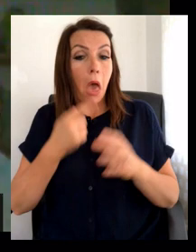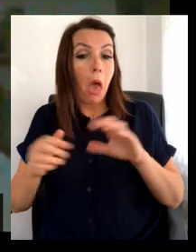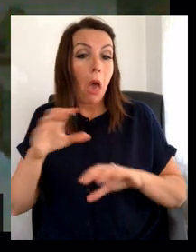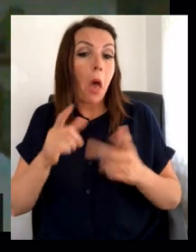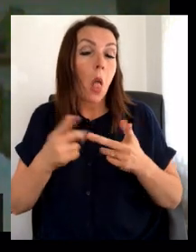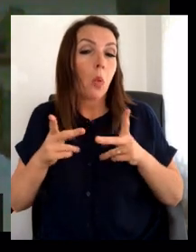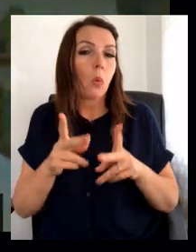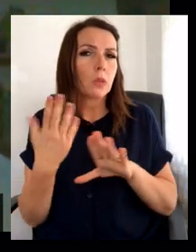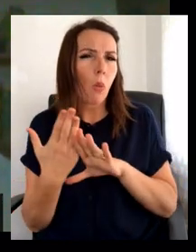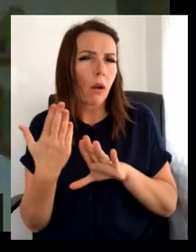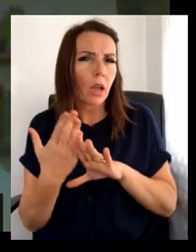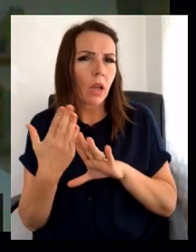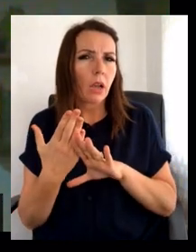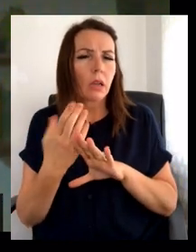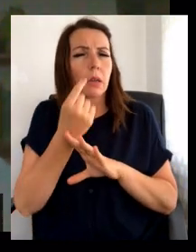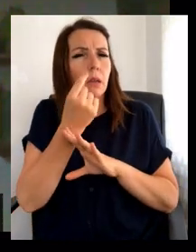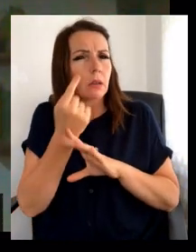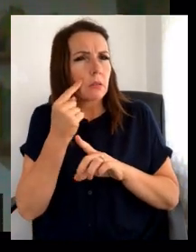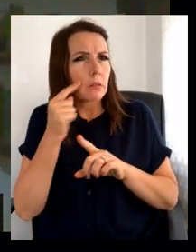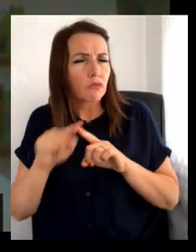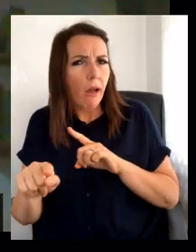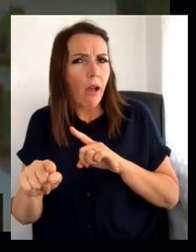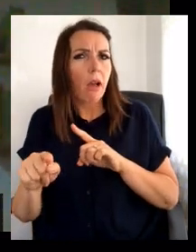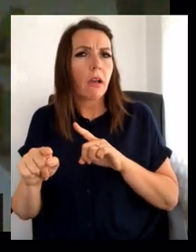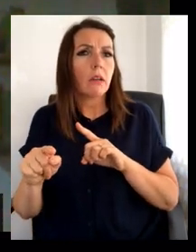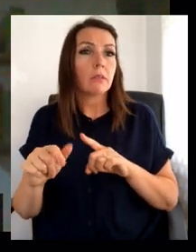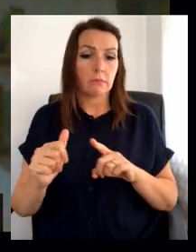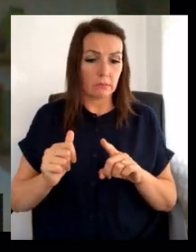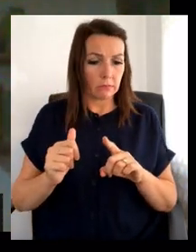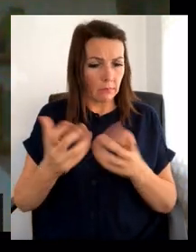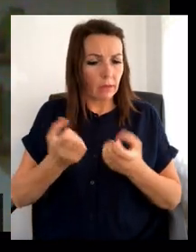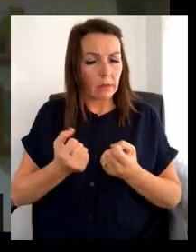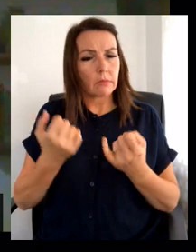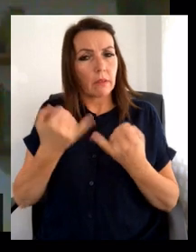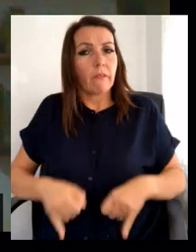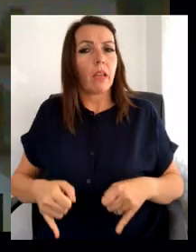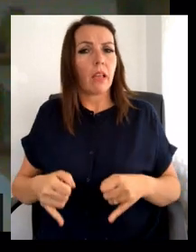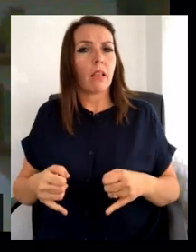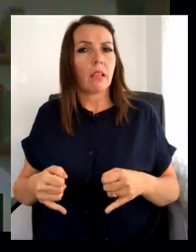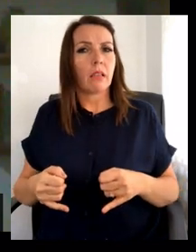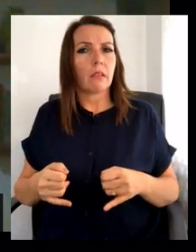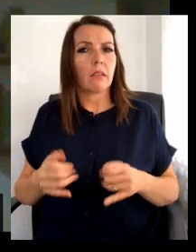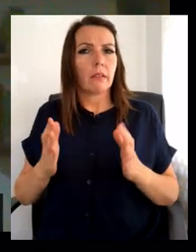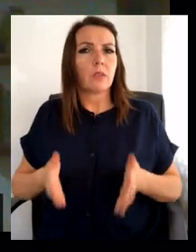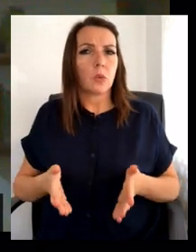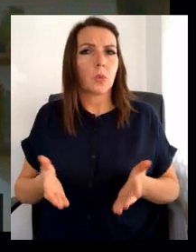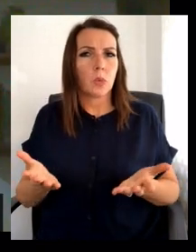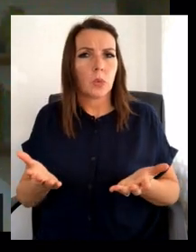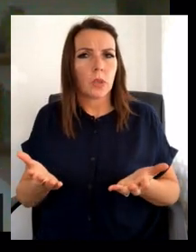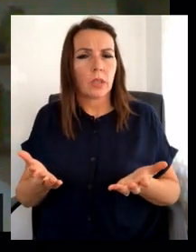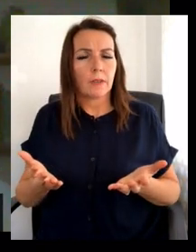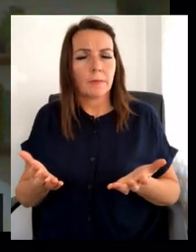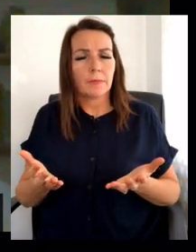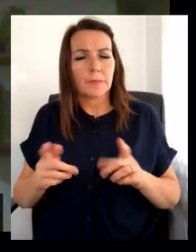being open to fail, but really just try to invent new